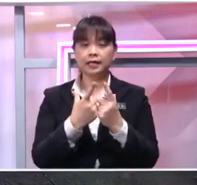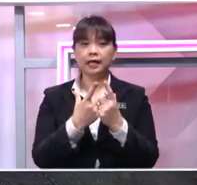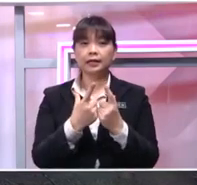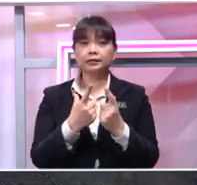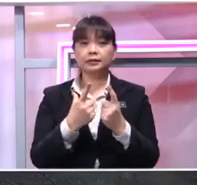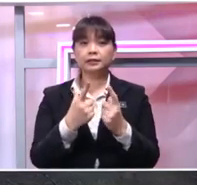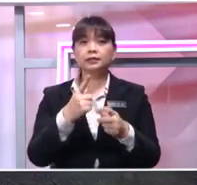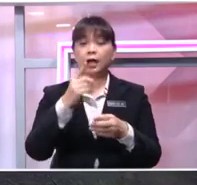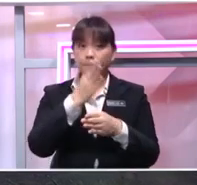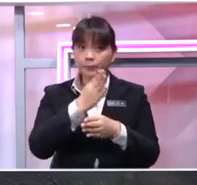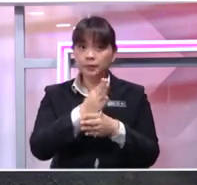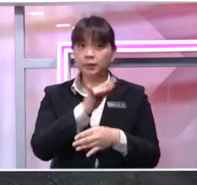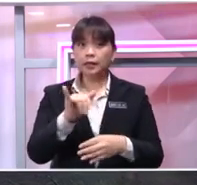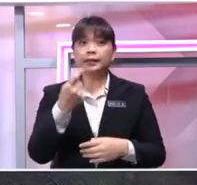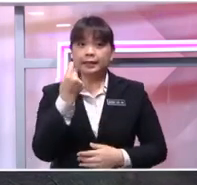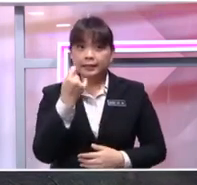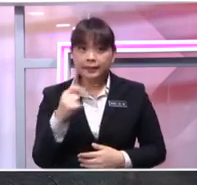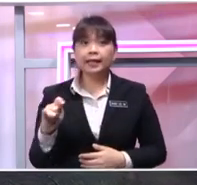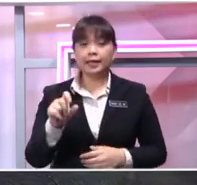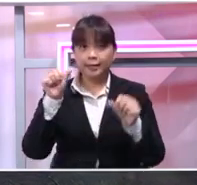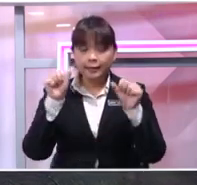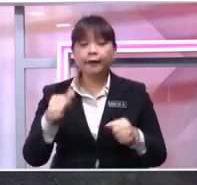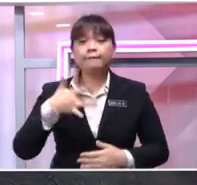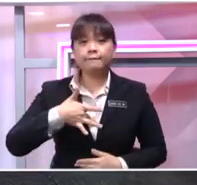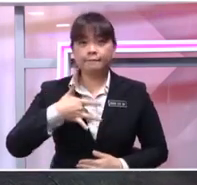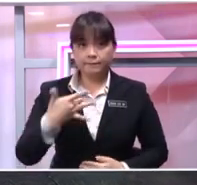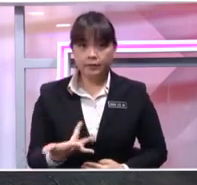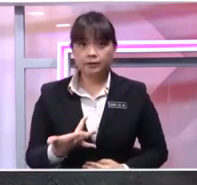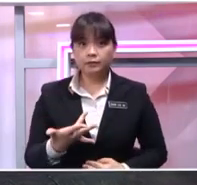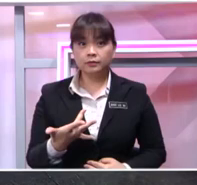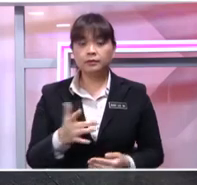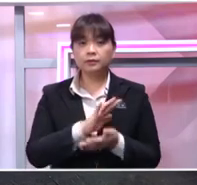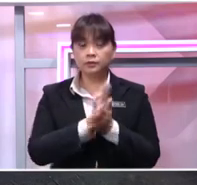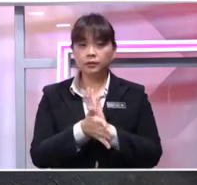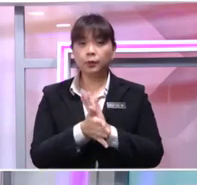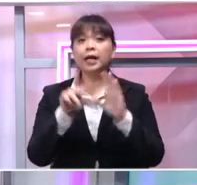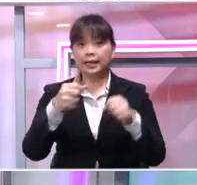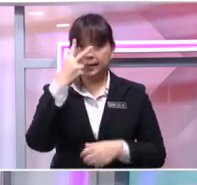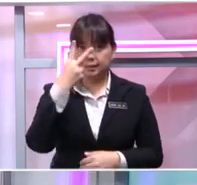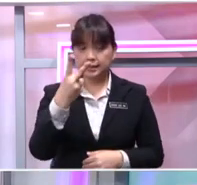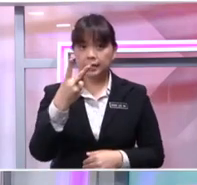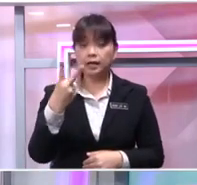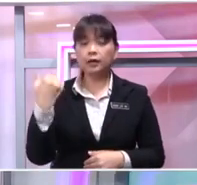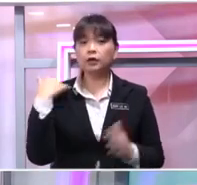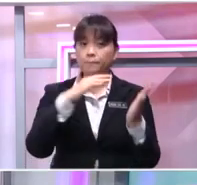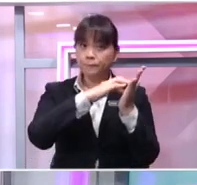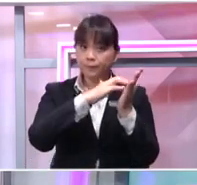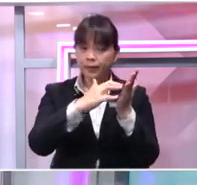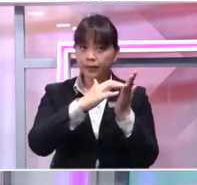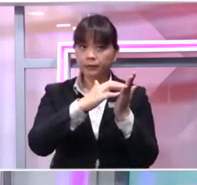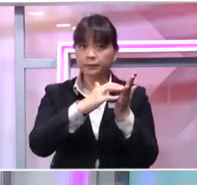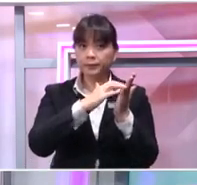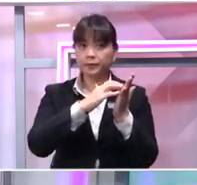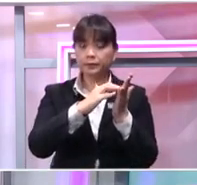see. That's why I put the braille, mm-hmm. their braille code name under and then they can